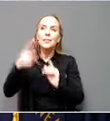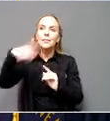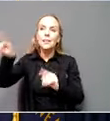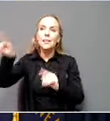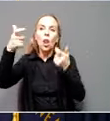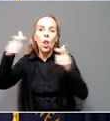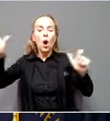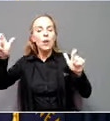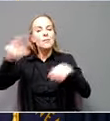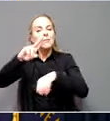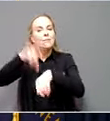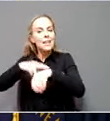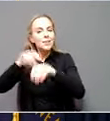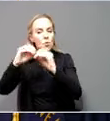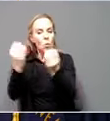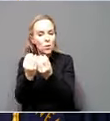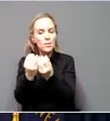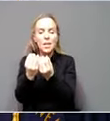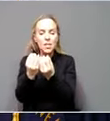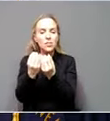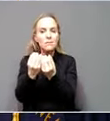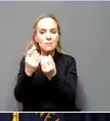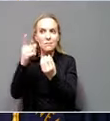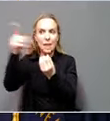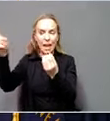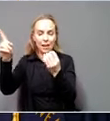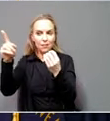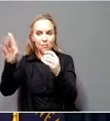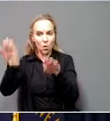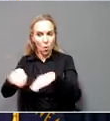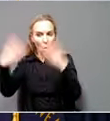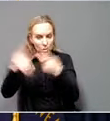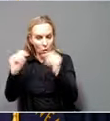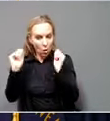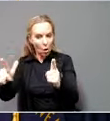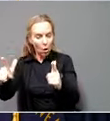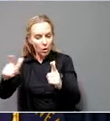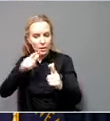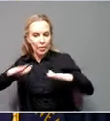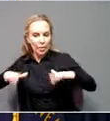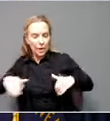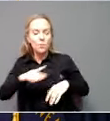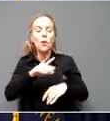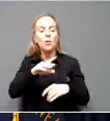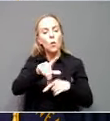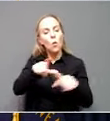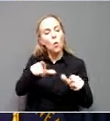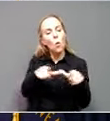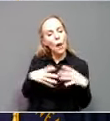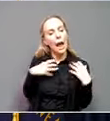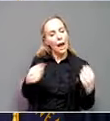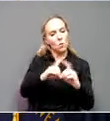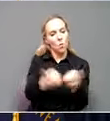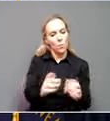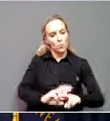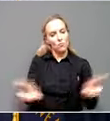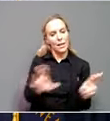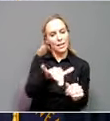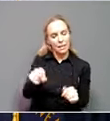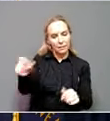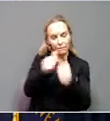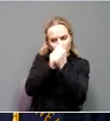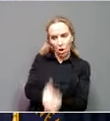multiple states to open up. Certainly, health department's ready, following the executive order, and